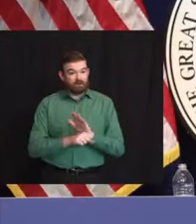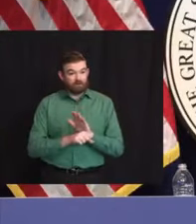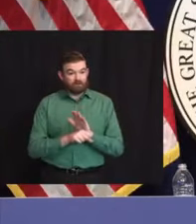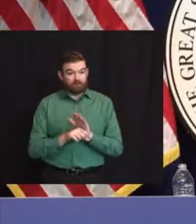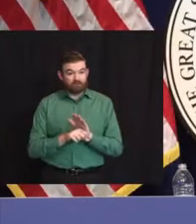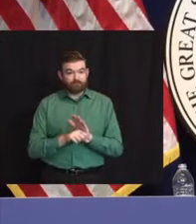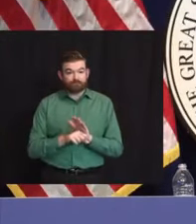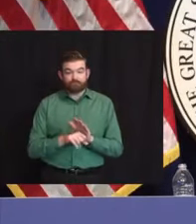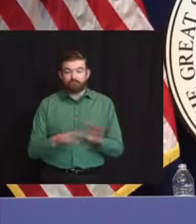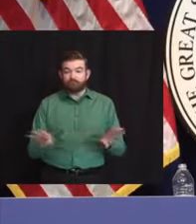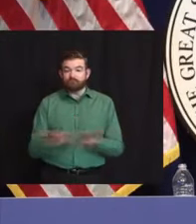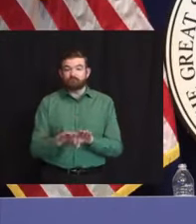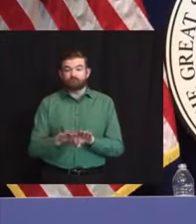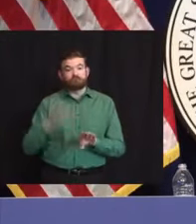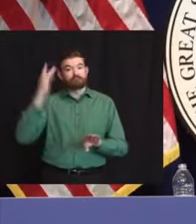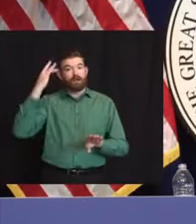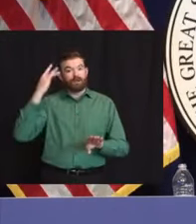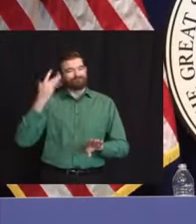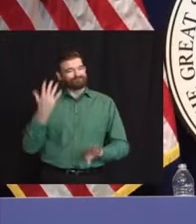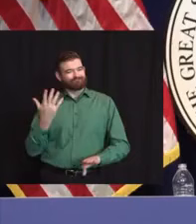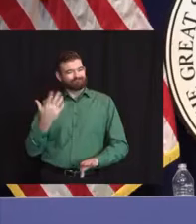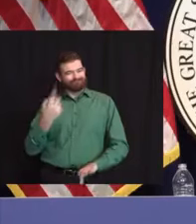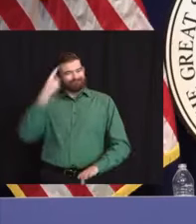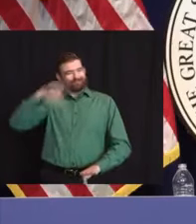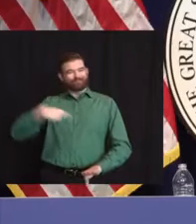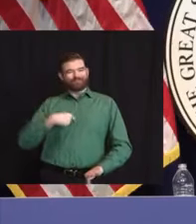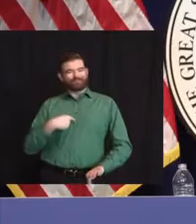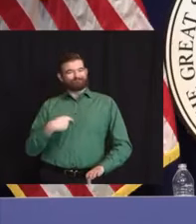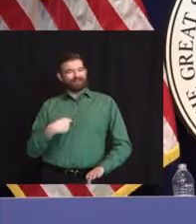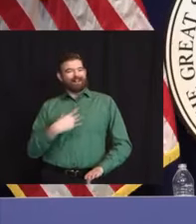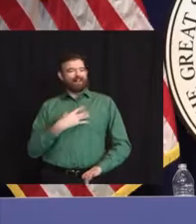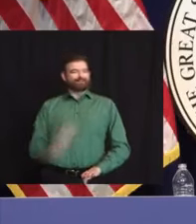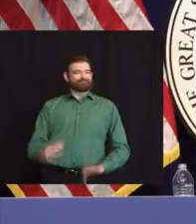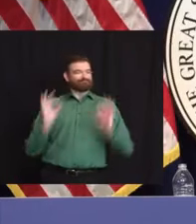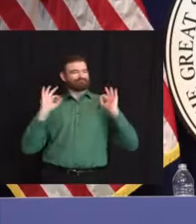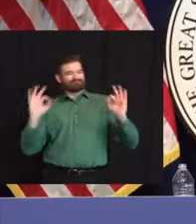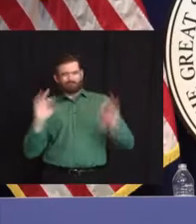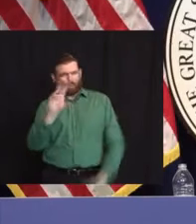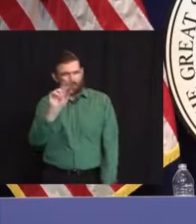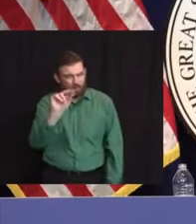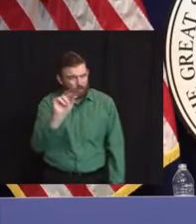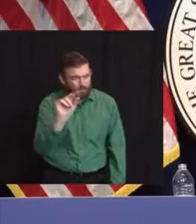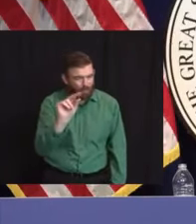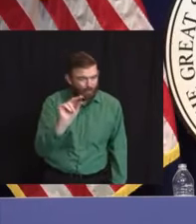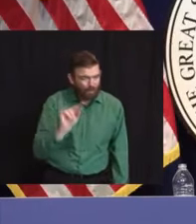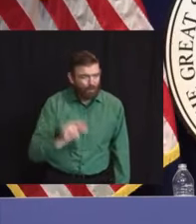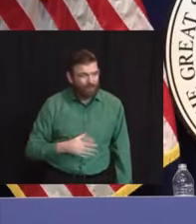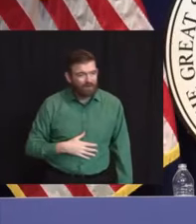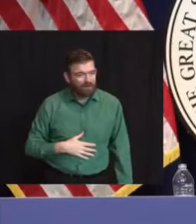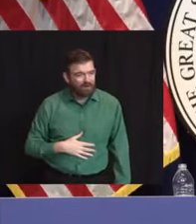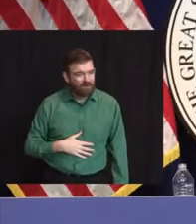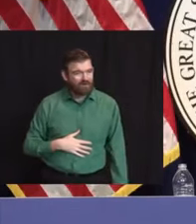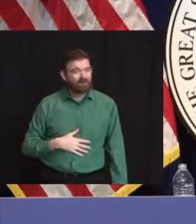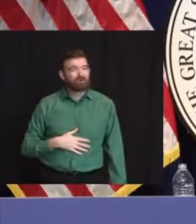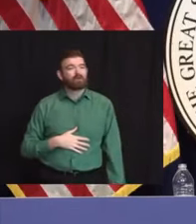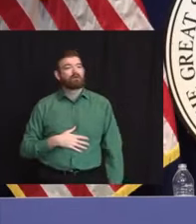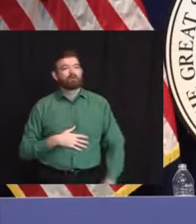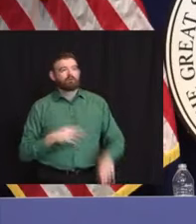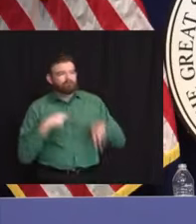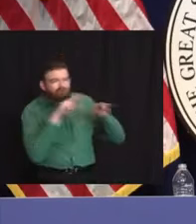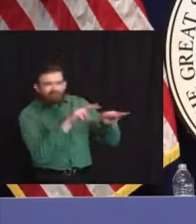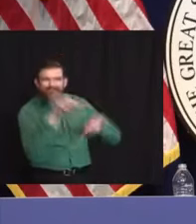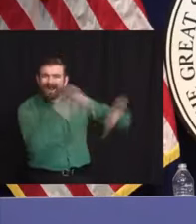facts suggest we should proceed. When the facts suggest we should proceed, we will proceed. I promise you. And by the way, we're spending an enormous amount of